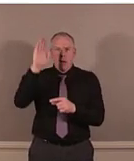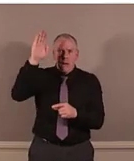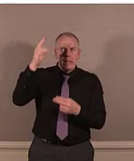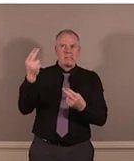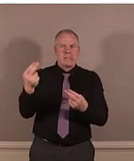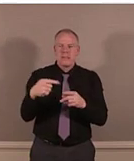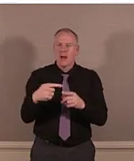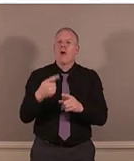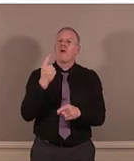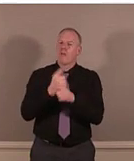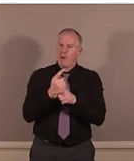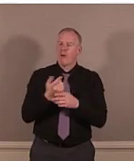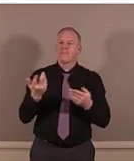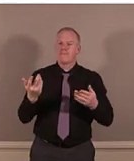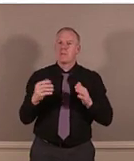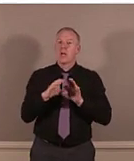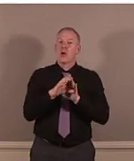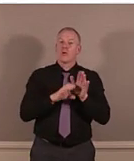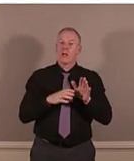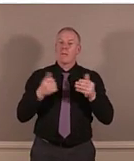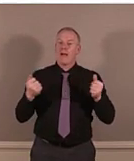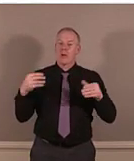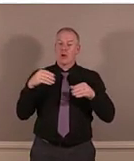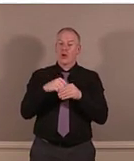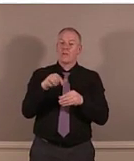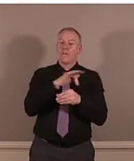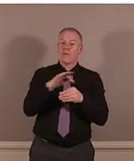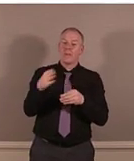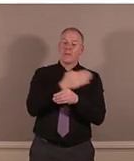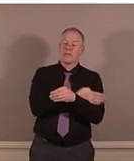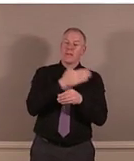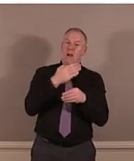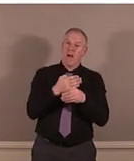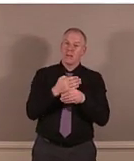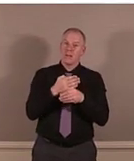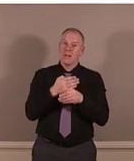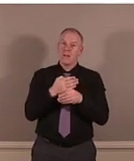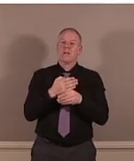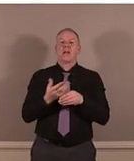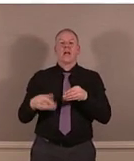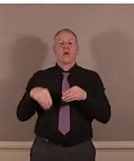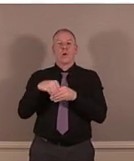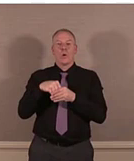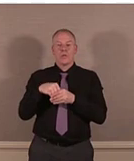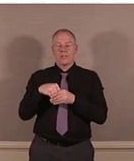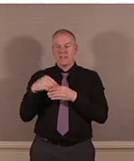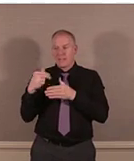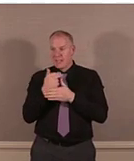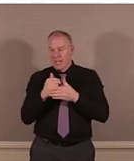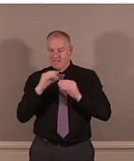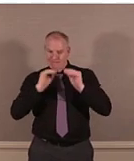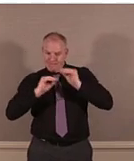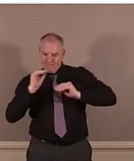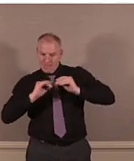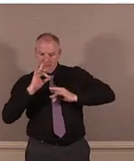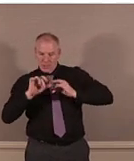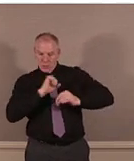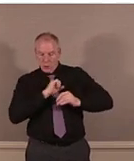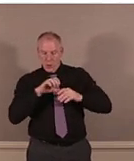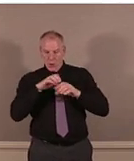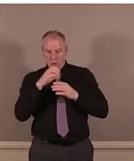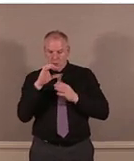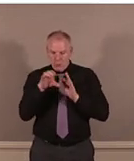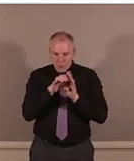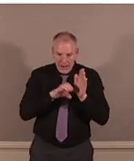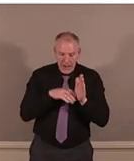time, that the curriculum is built inclusively at the very start, and you have inclusion specialists designing the curriculum and making sure the curriculum